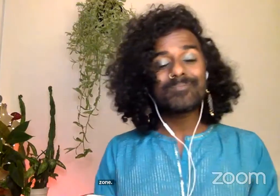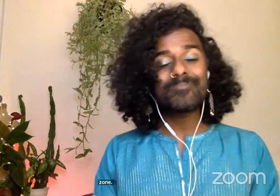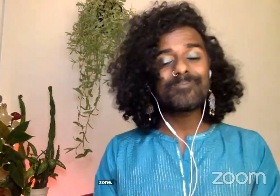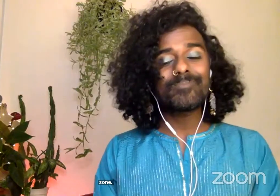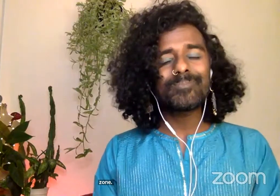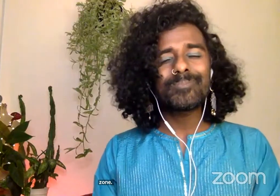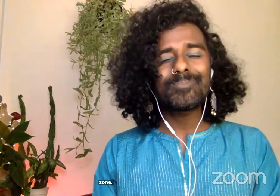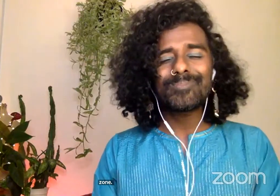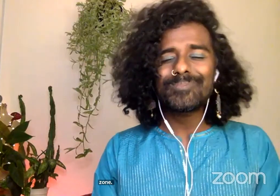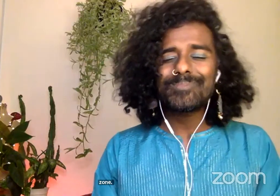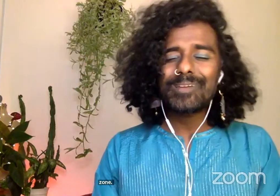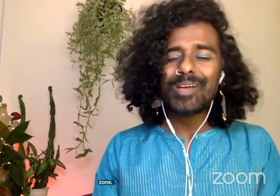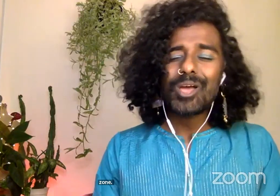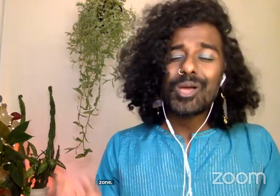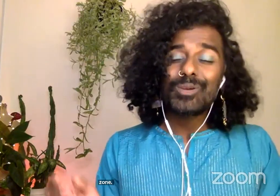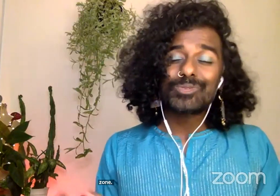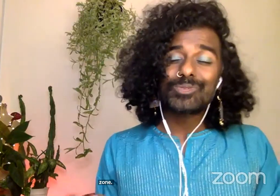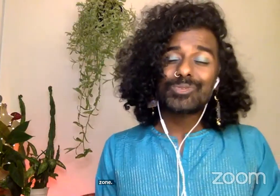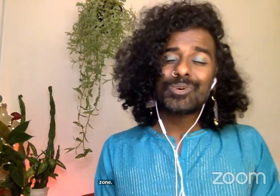fun,